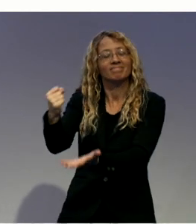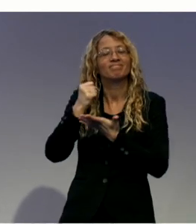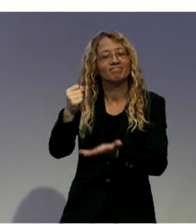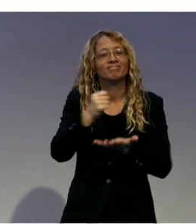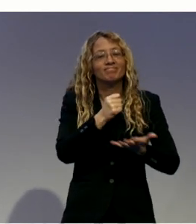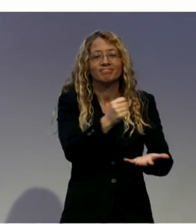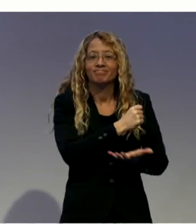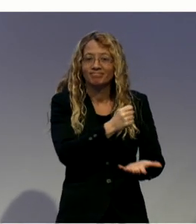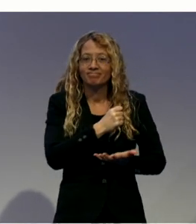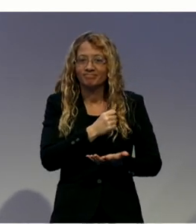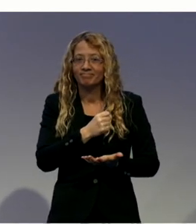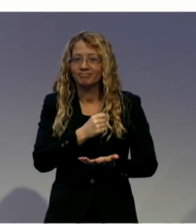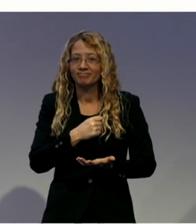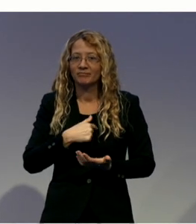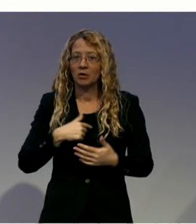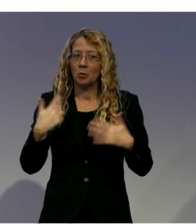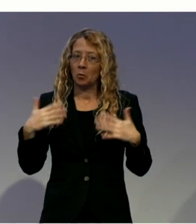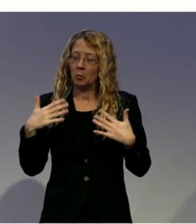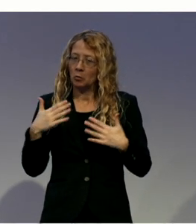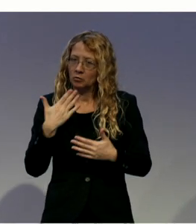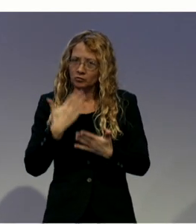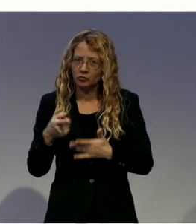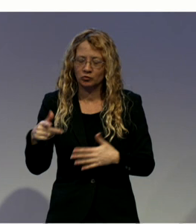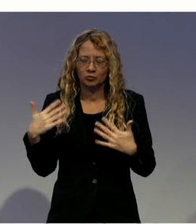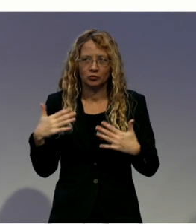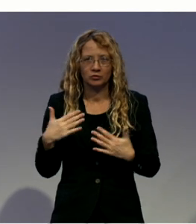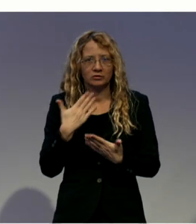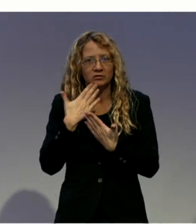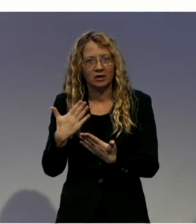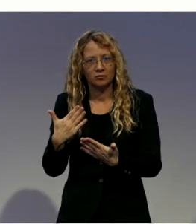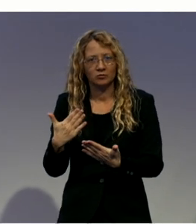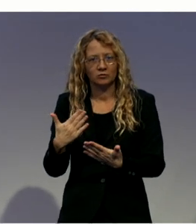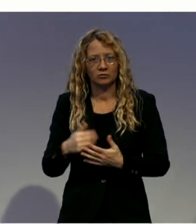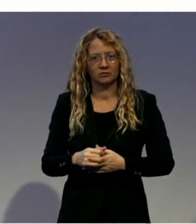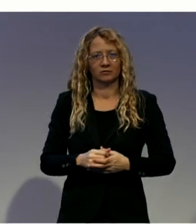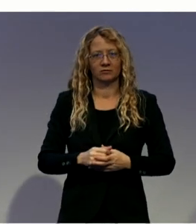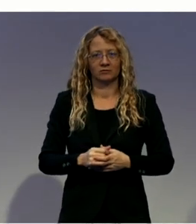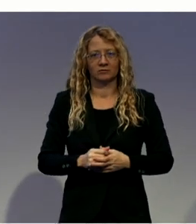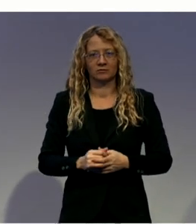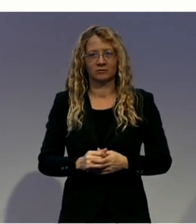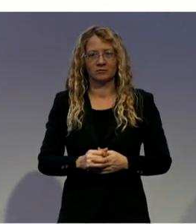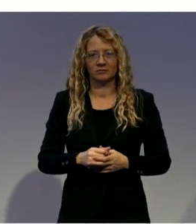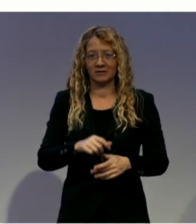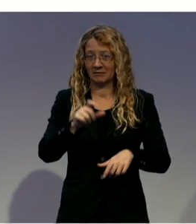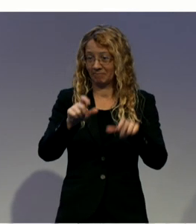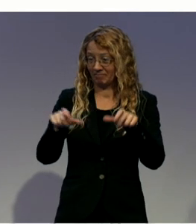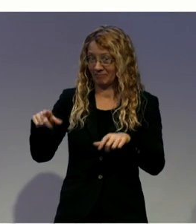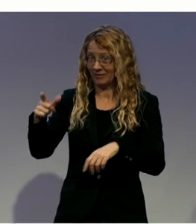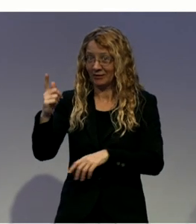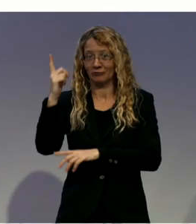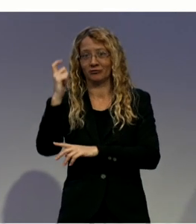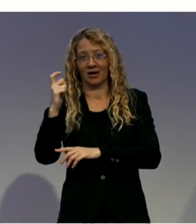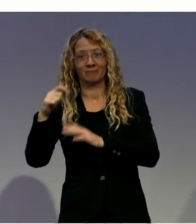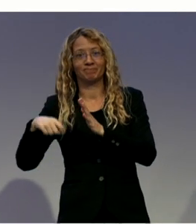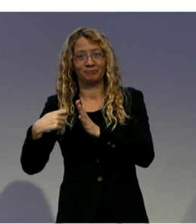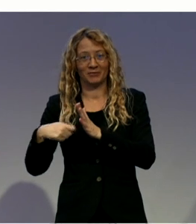further. Second, the people who started the project are people who are a BA graduate and above. So